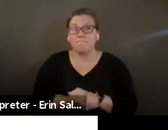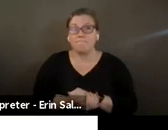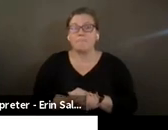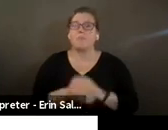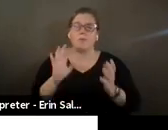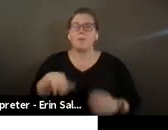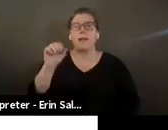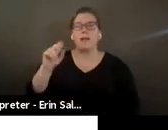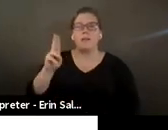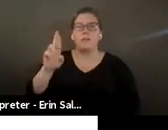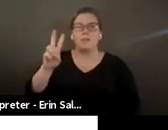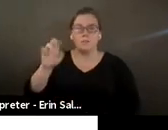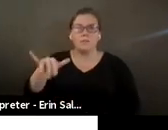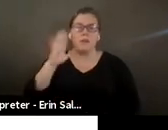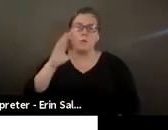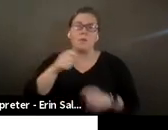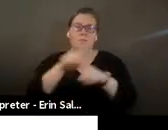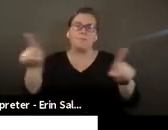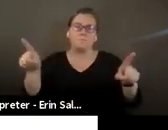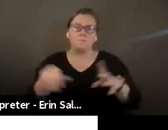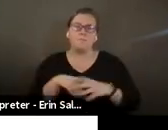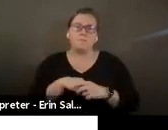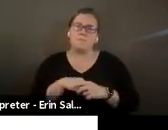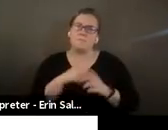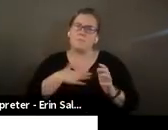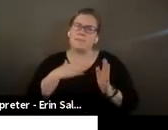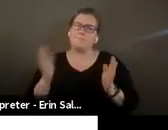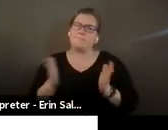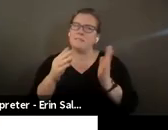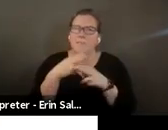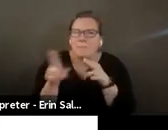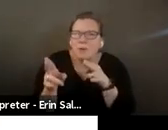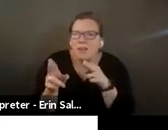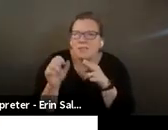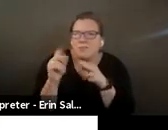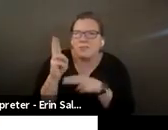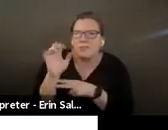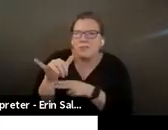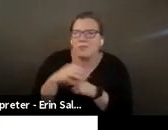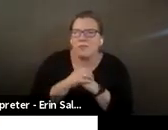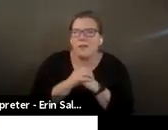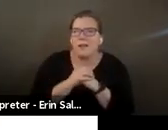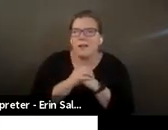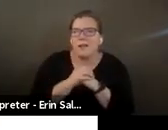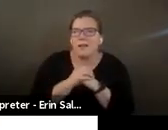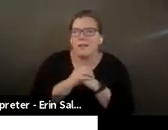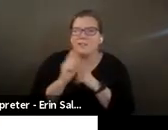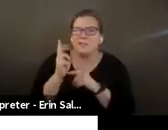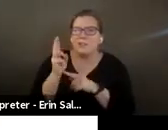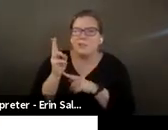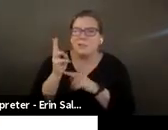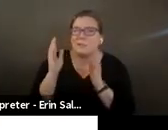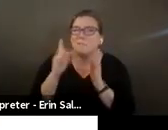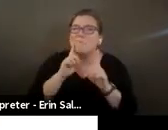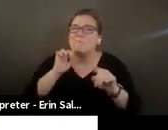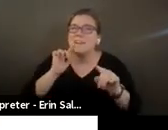survey will be coming out. I encourage you to please fill out that very brief survey, and it'll only take a couple of minutes, and we